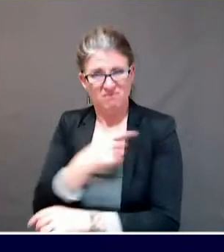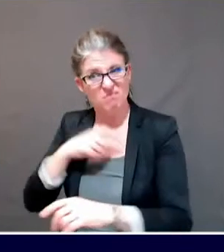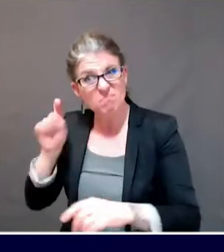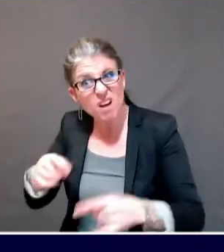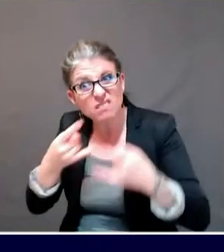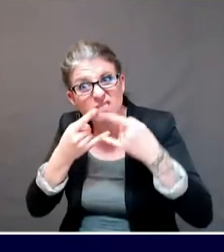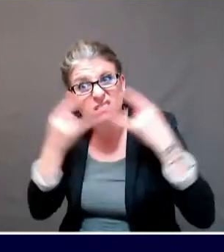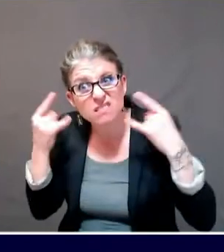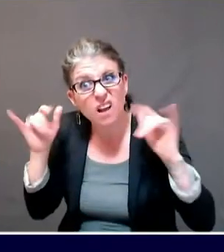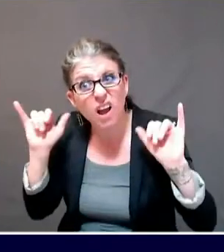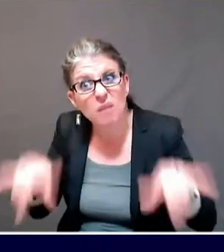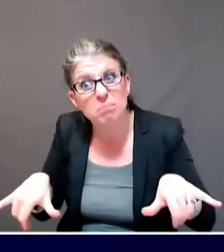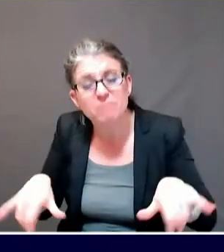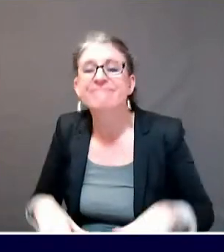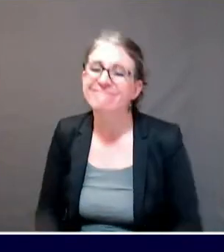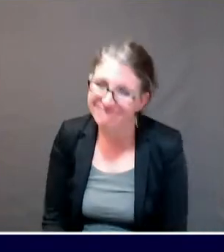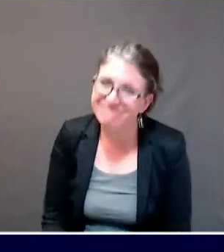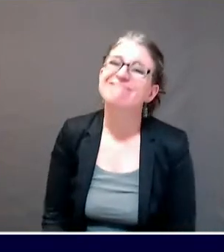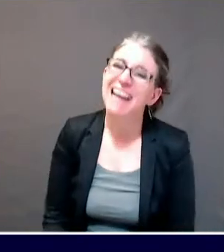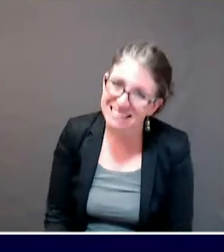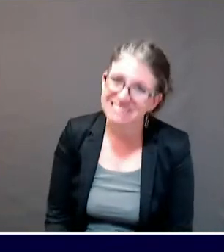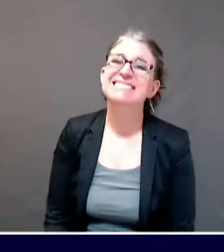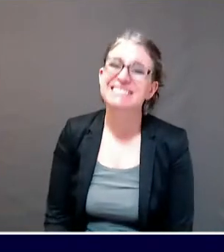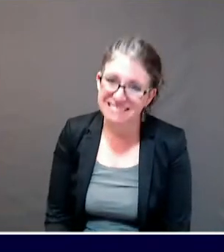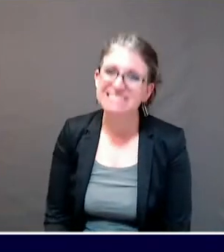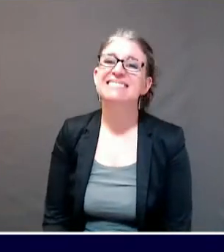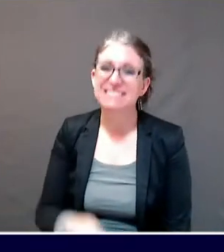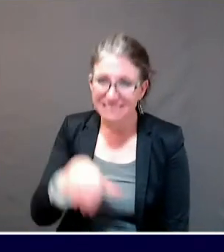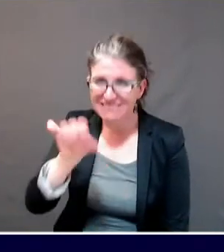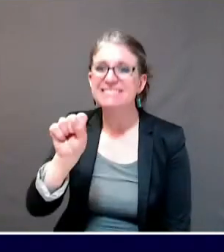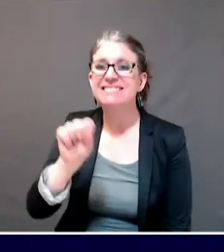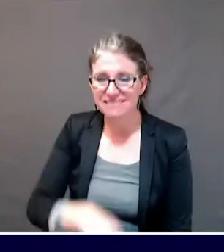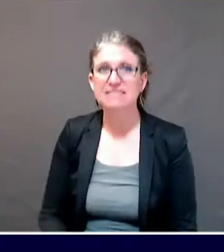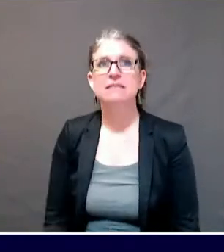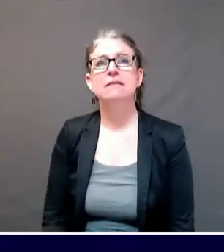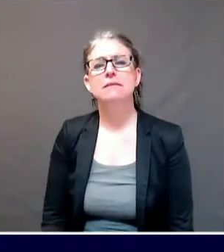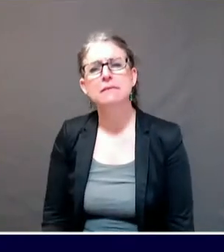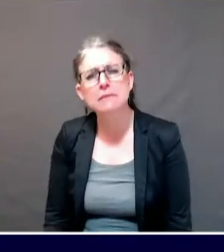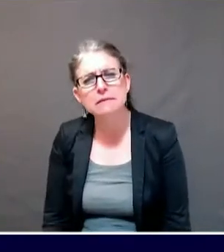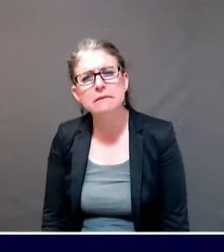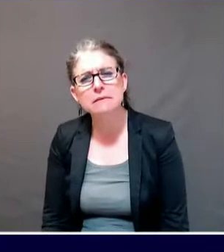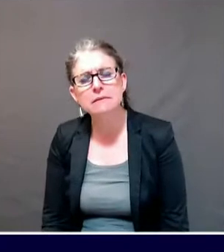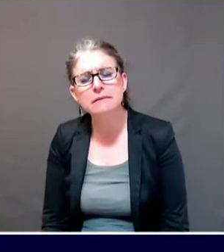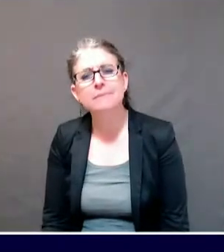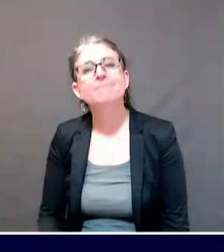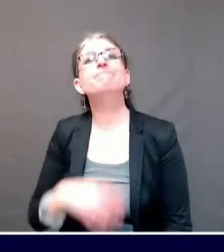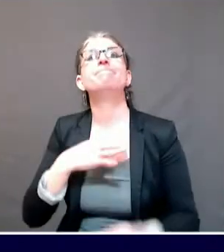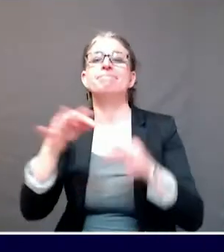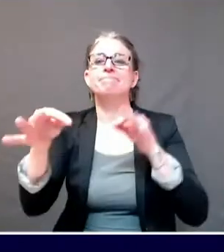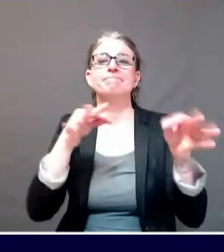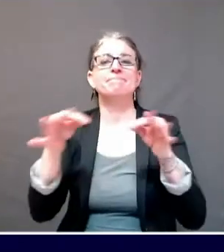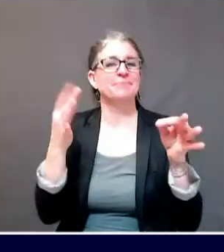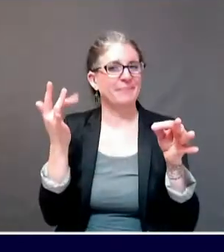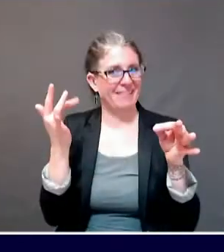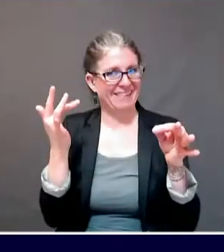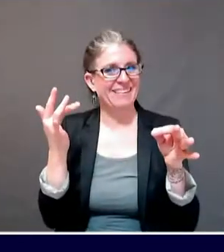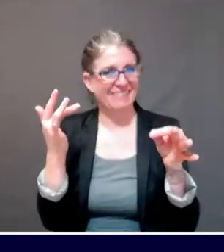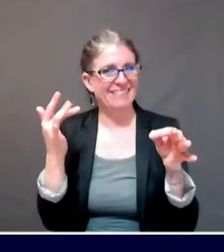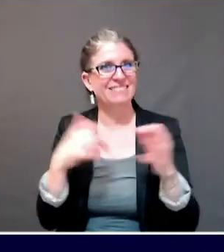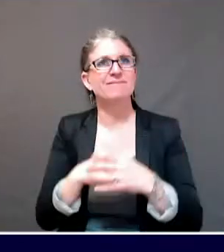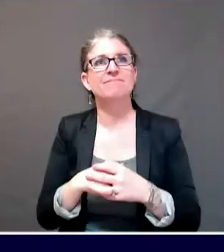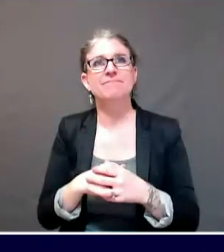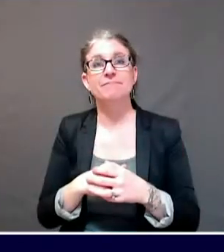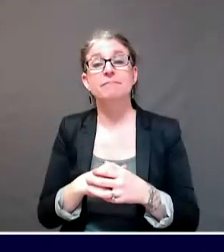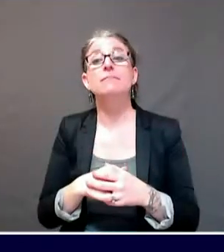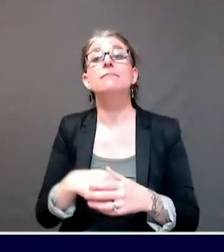the other common frequent questions we've gotten, which is, can I still transmit the virus even after I've